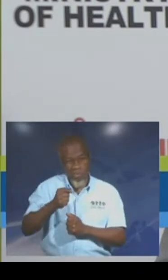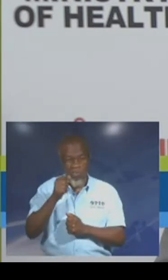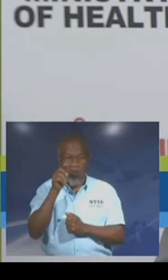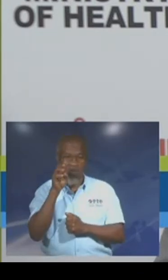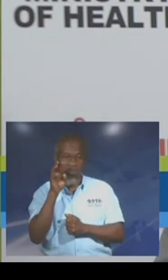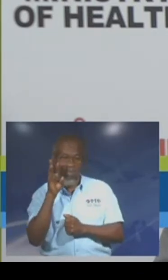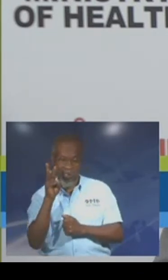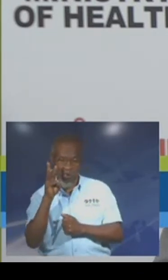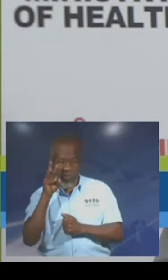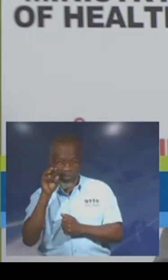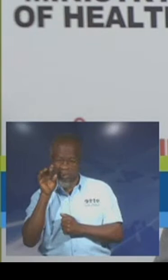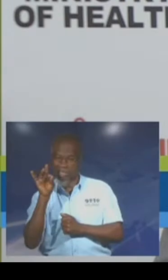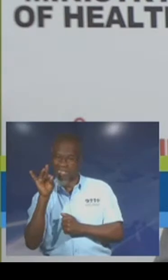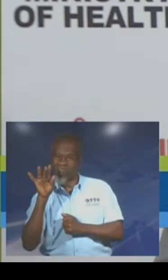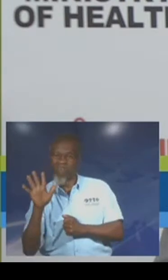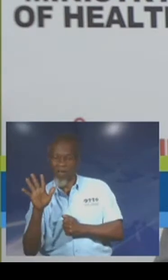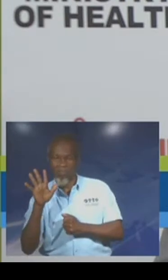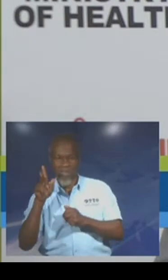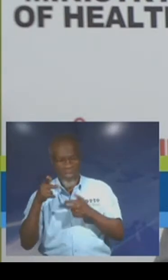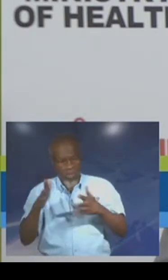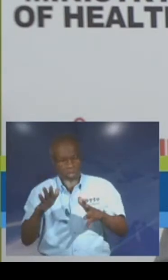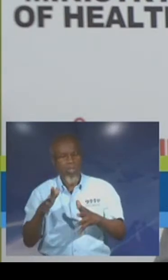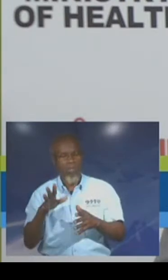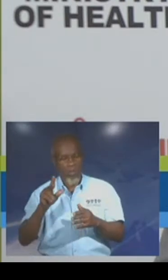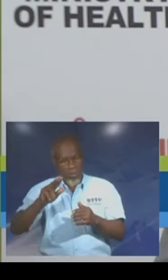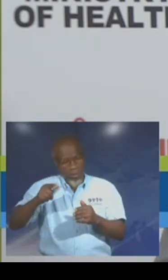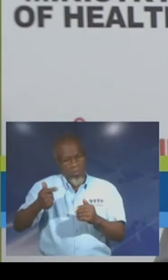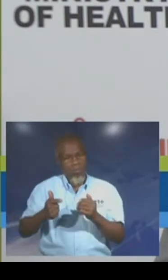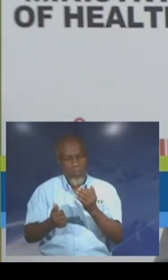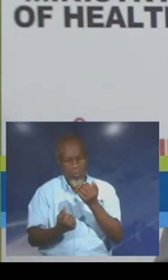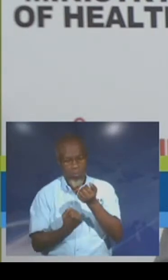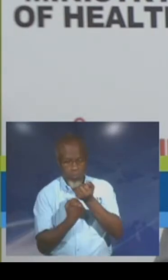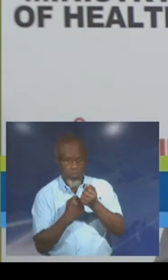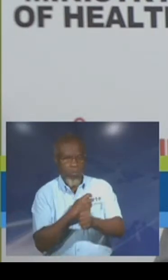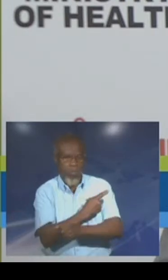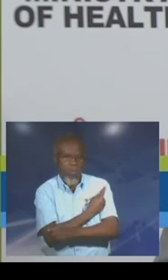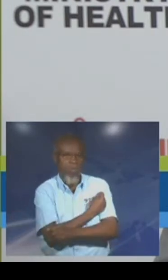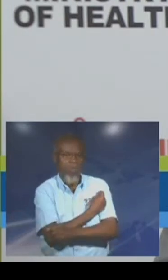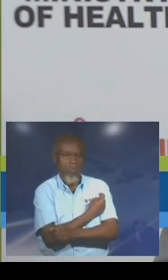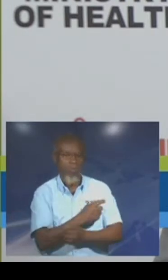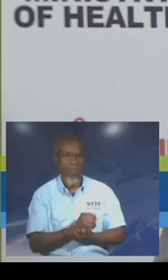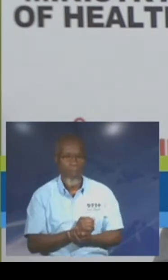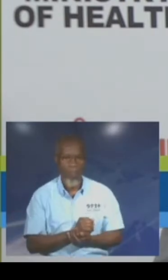166,685. The number of children 5 to 11 vaccinated,